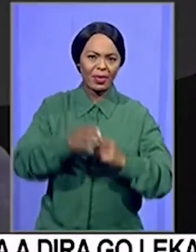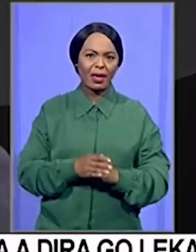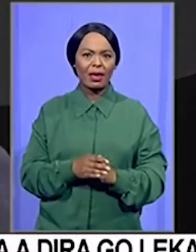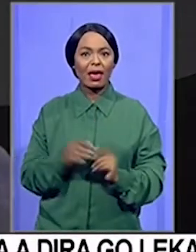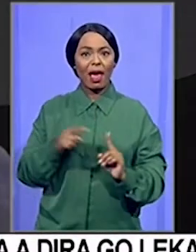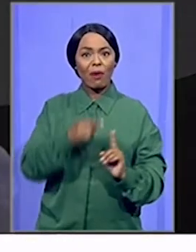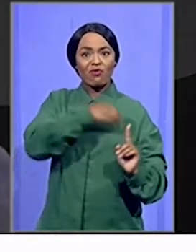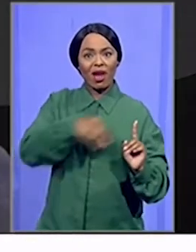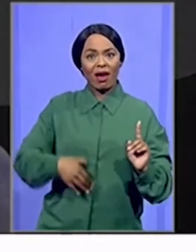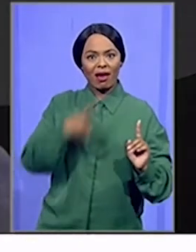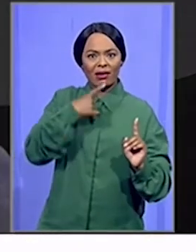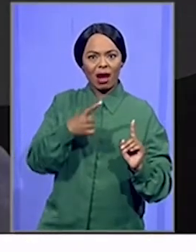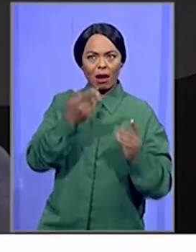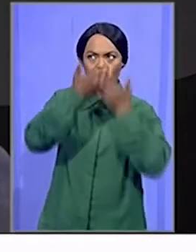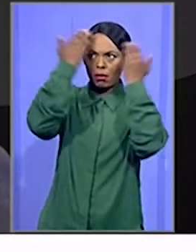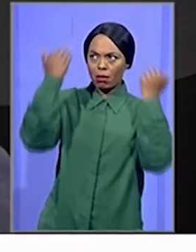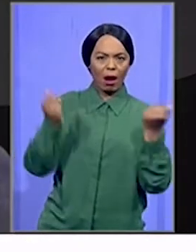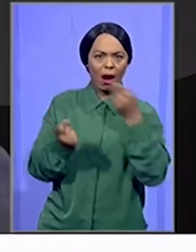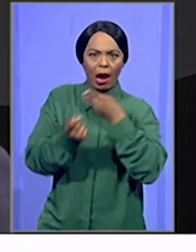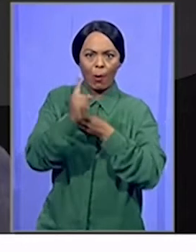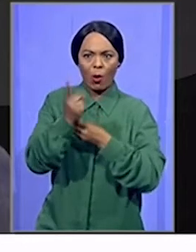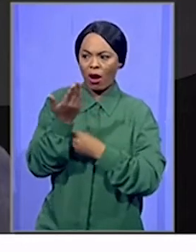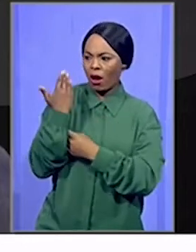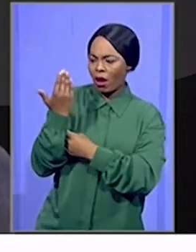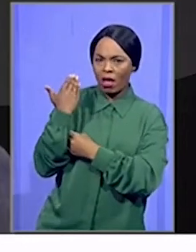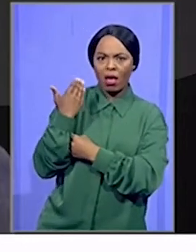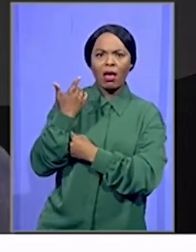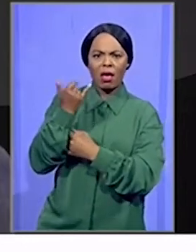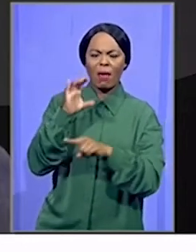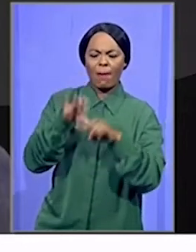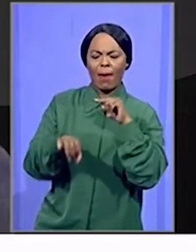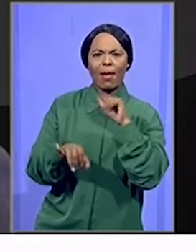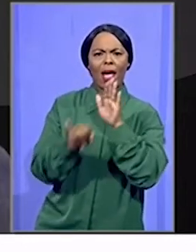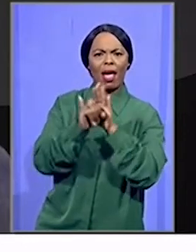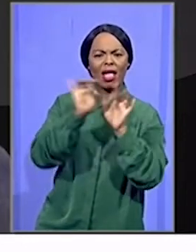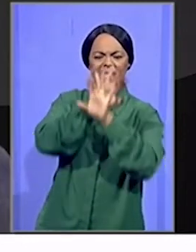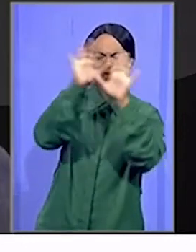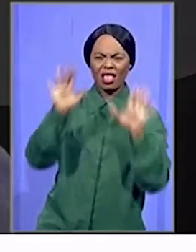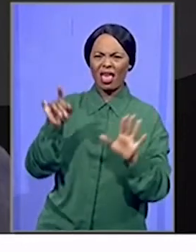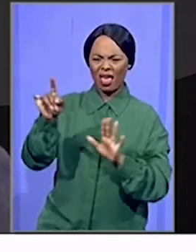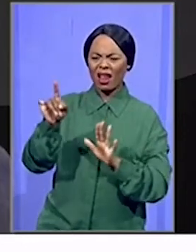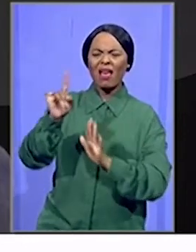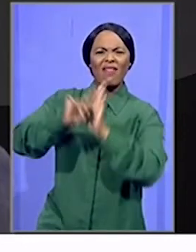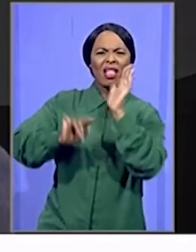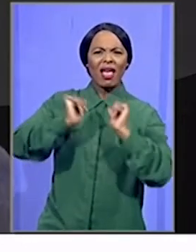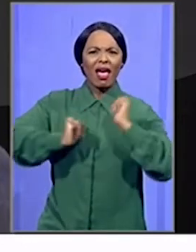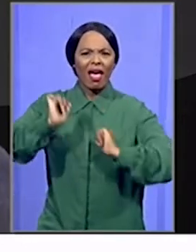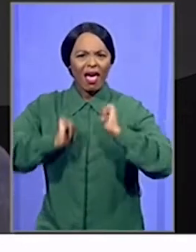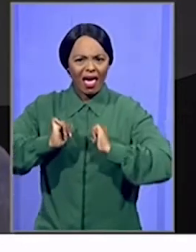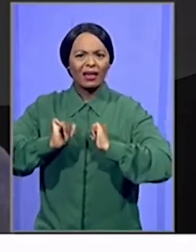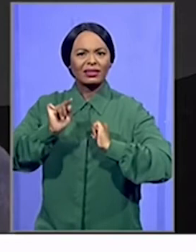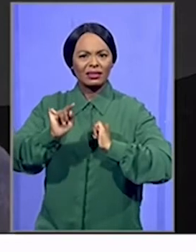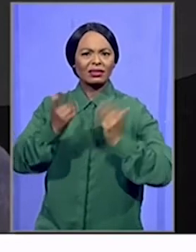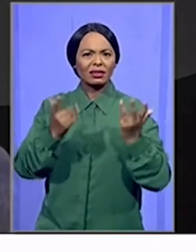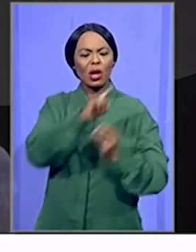at some point that he didn't know fully what was happening, this is very clear that the failure to act here, as Chief Justice Zondo